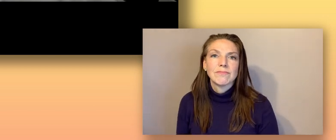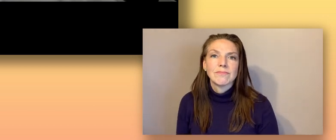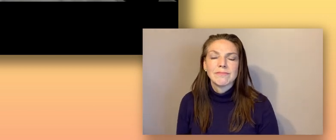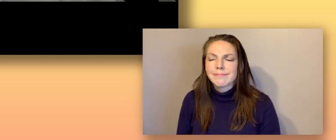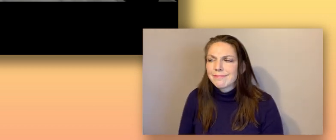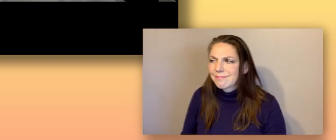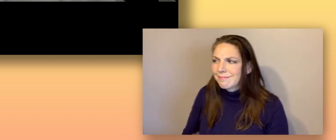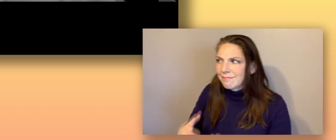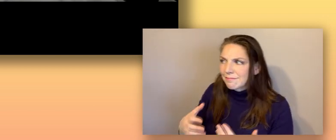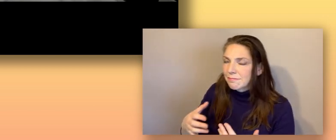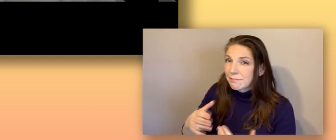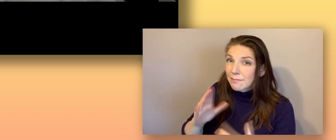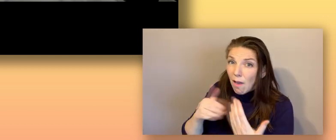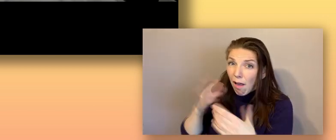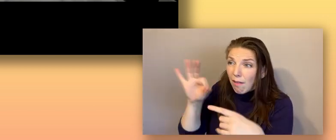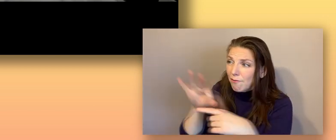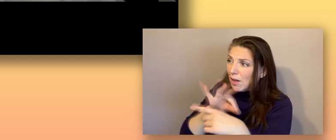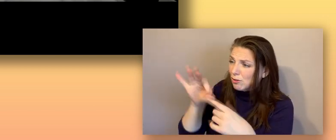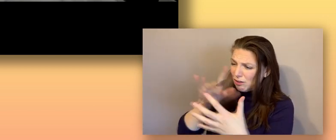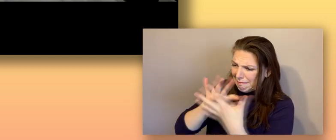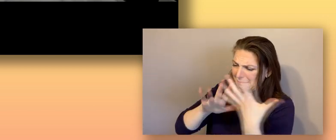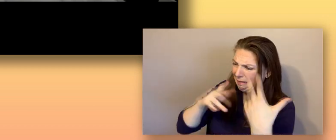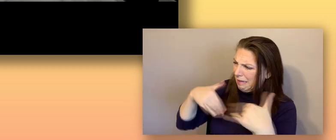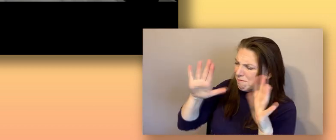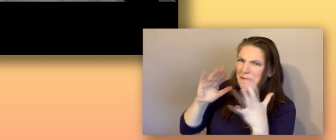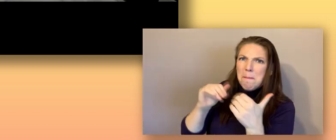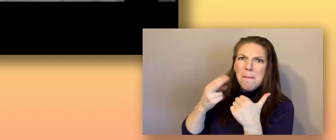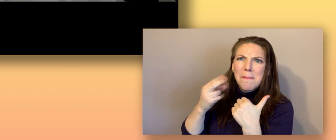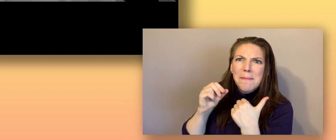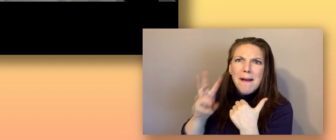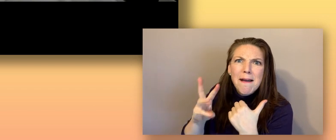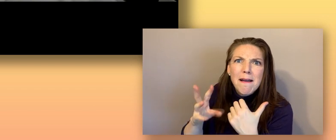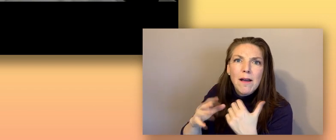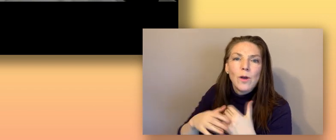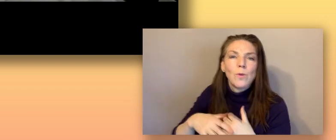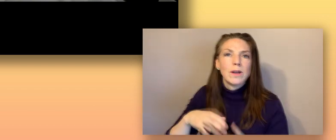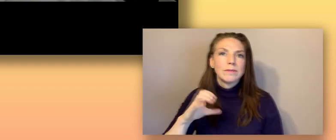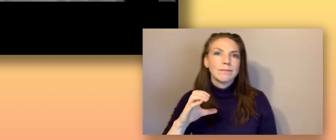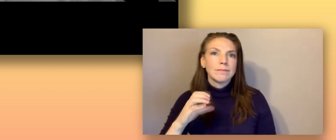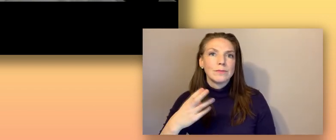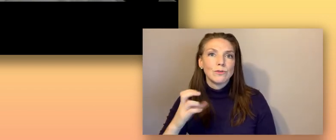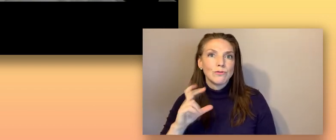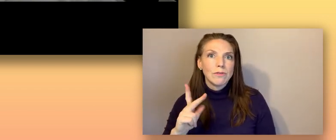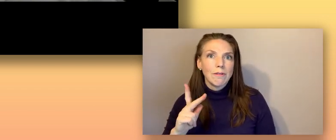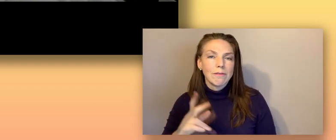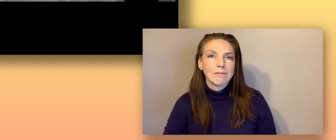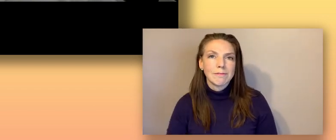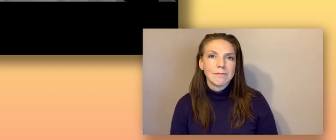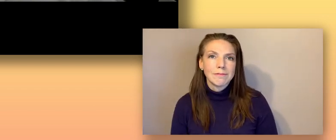How do I give up all my other functions? Check.